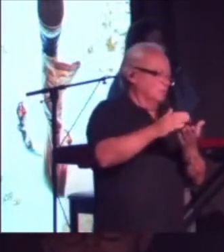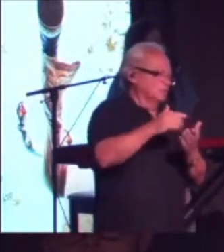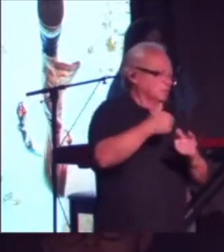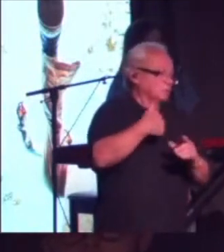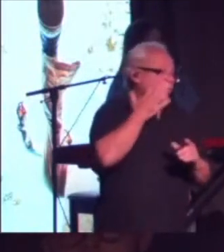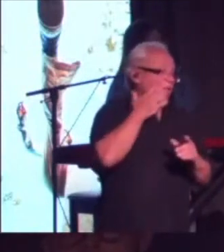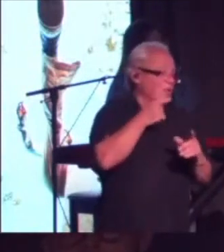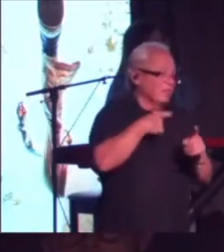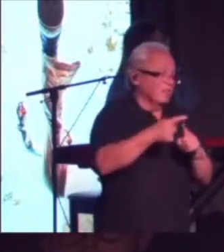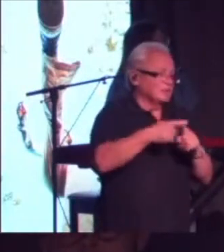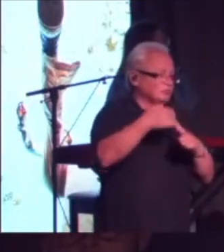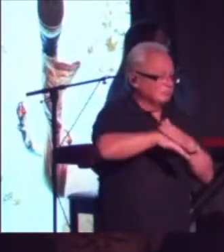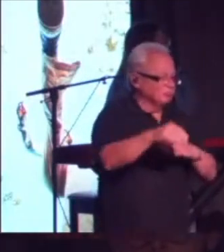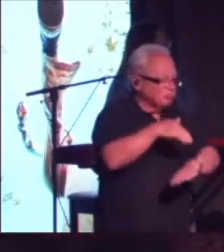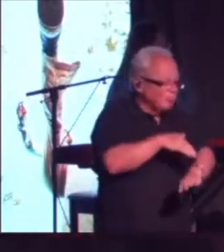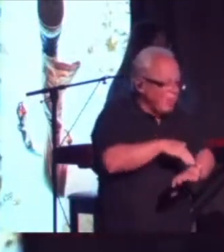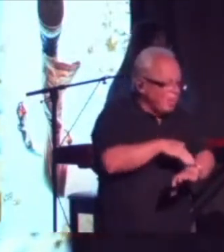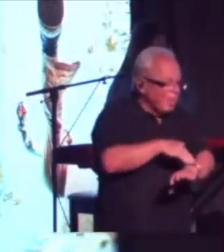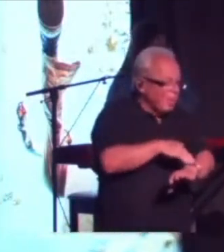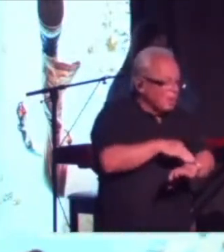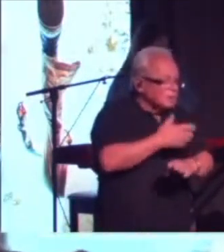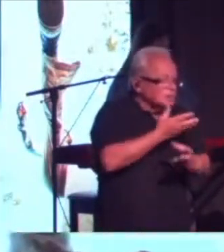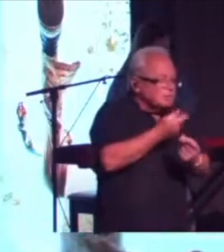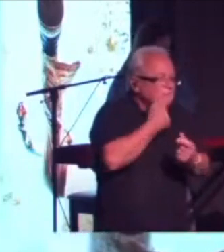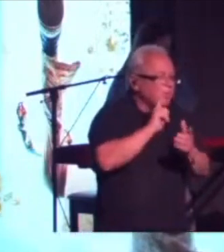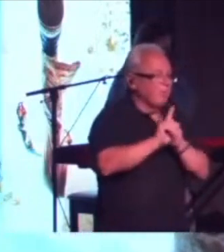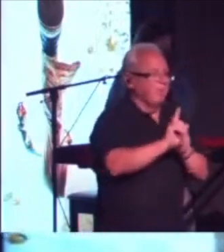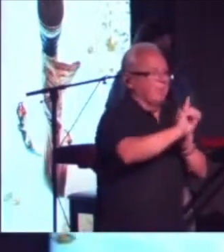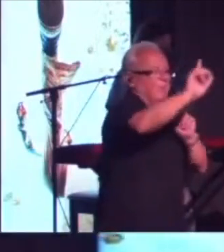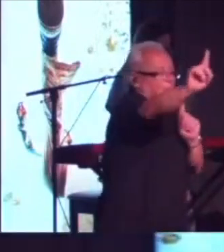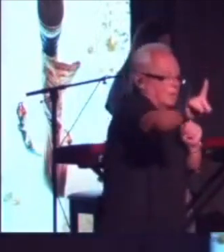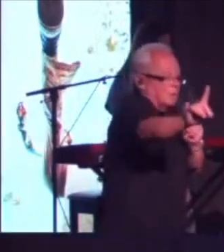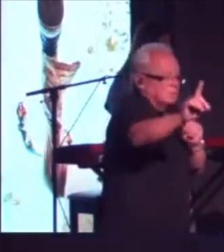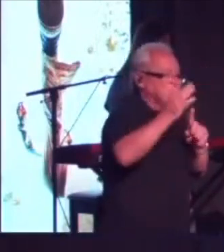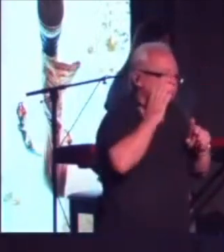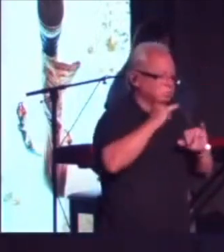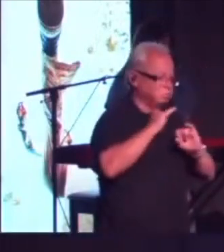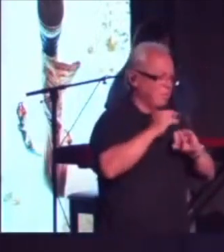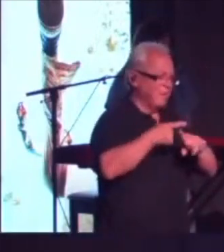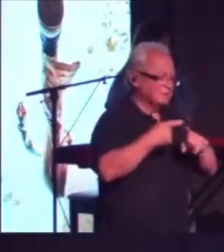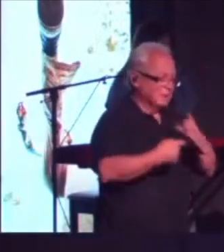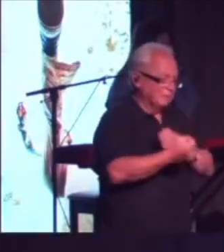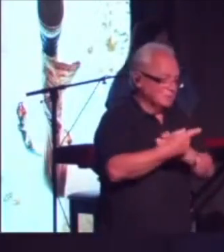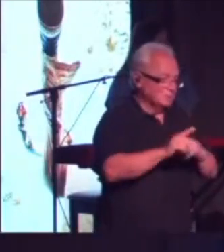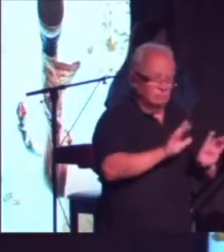He's not jealous. He's not insecure. He says, everything that the Father has told me, I've declared unto